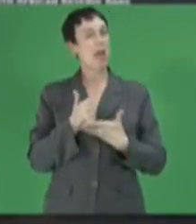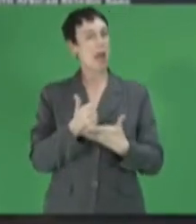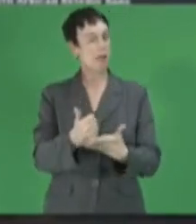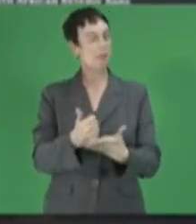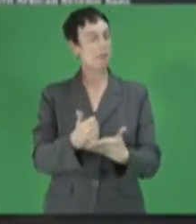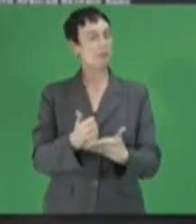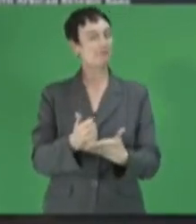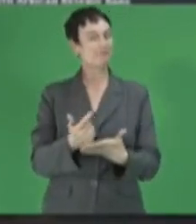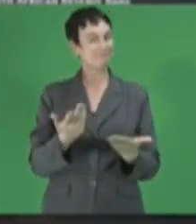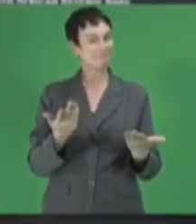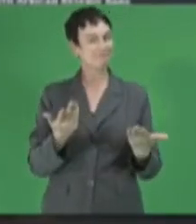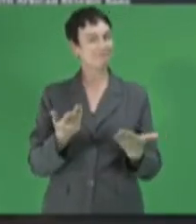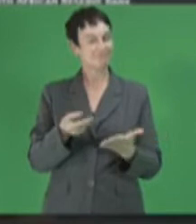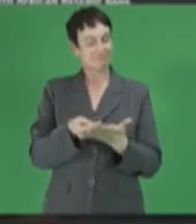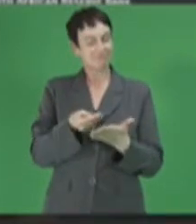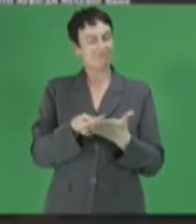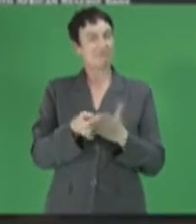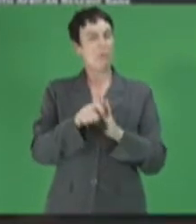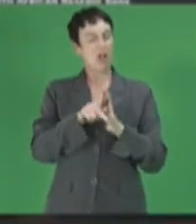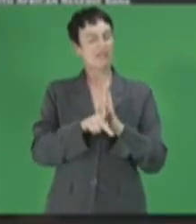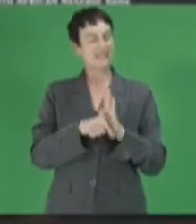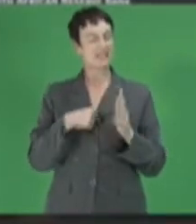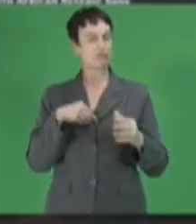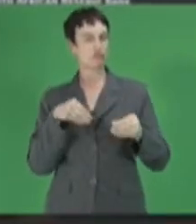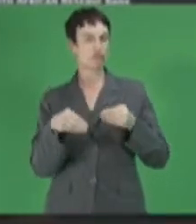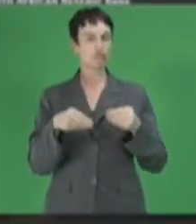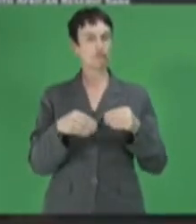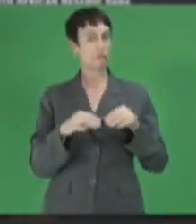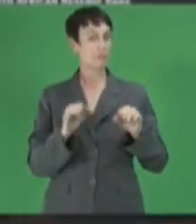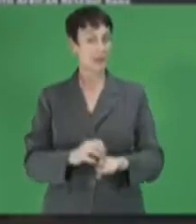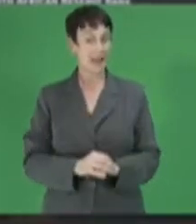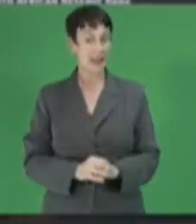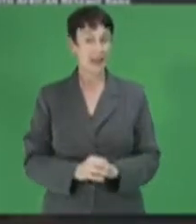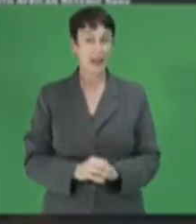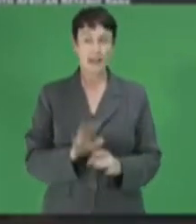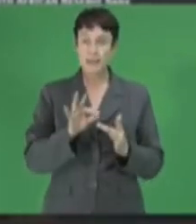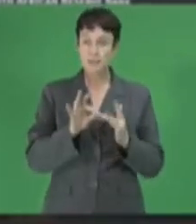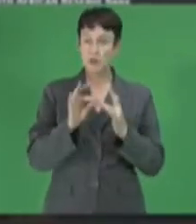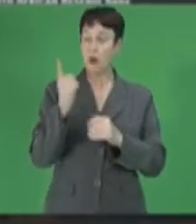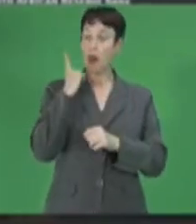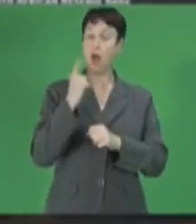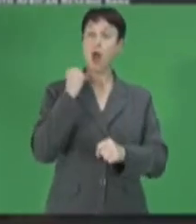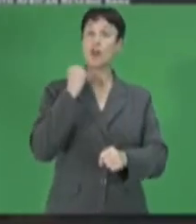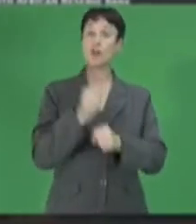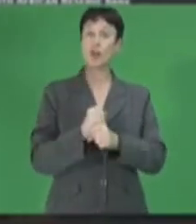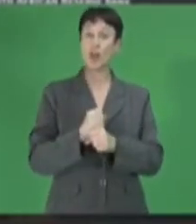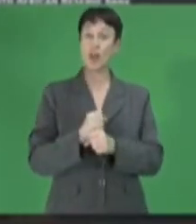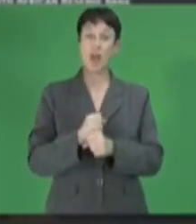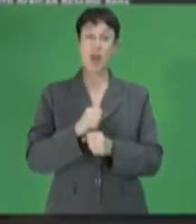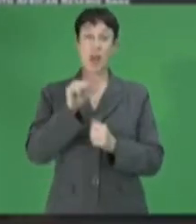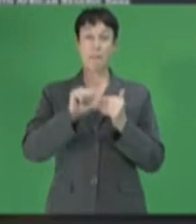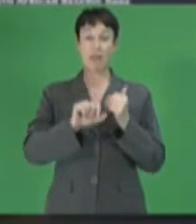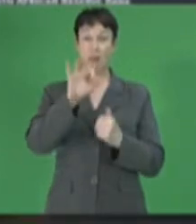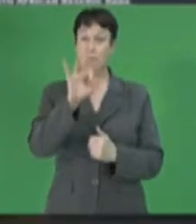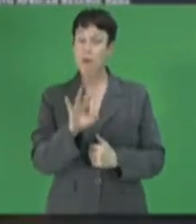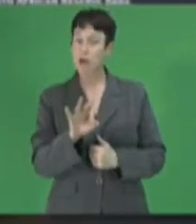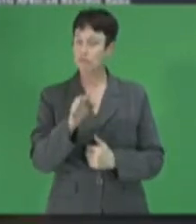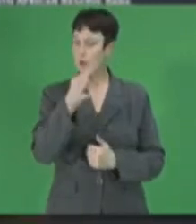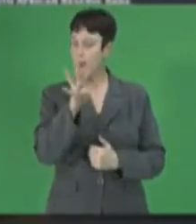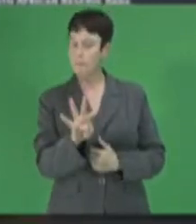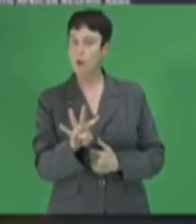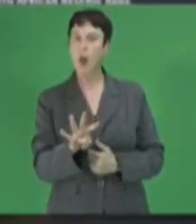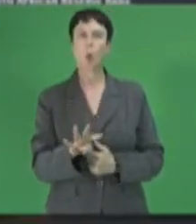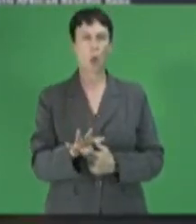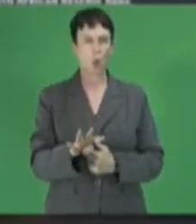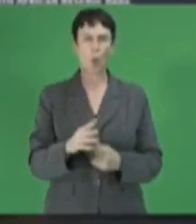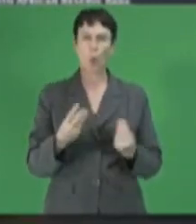of the monetary transmission mechanism, particularly in that March-April period last year when things were really hellish